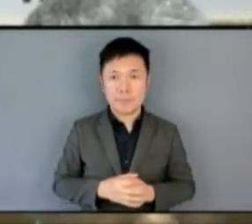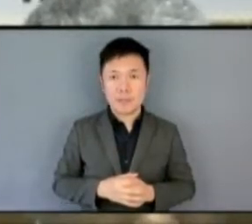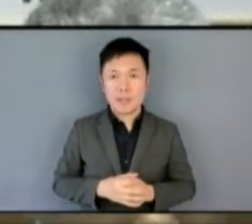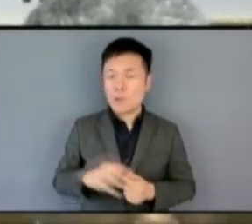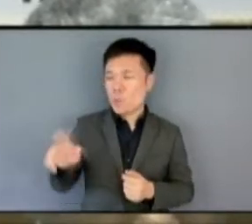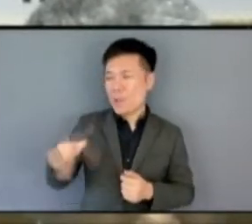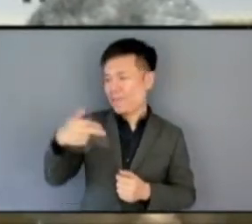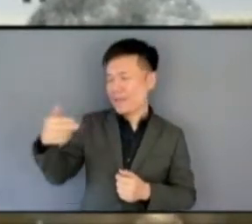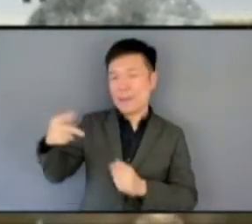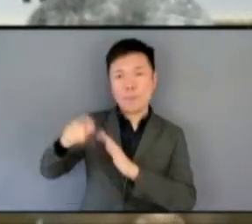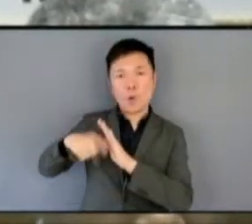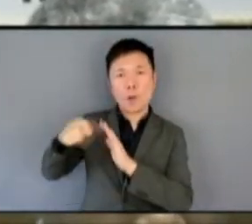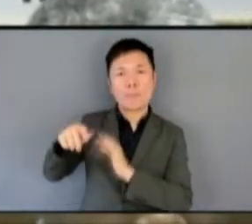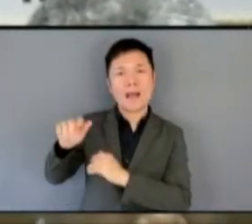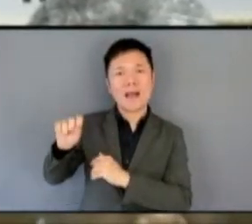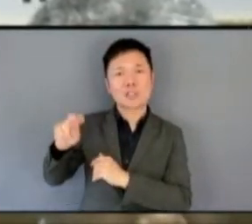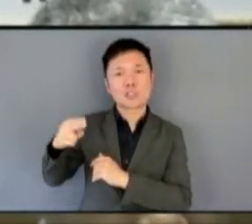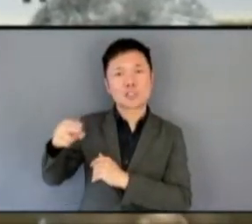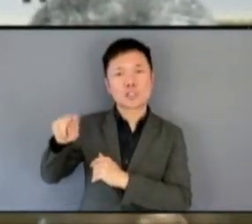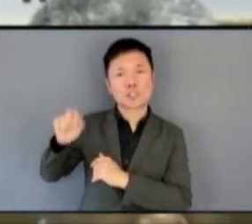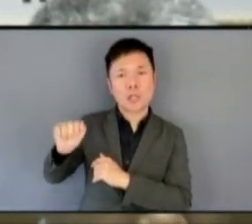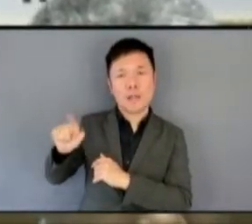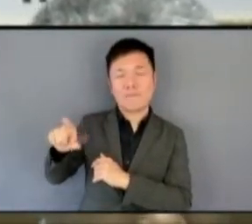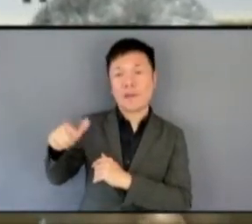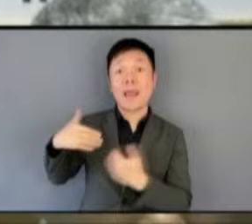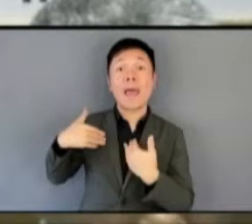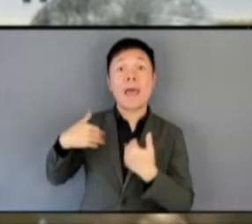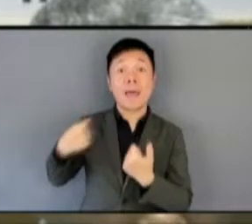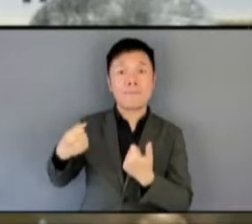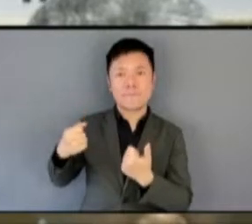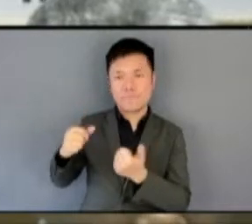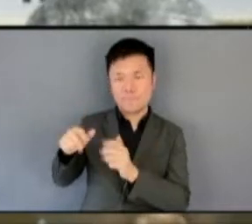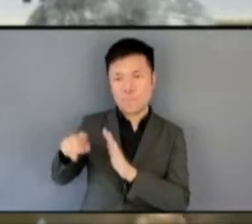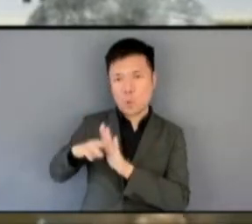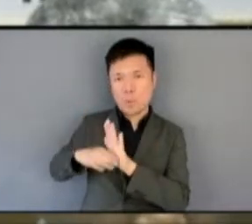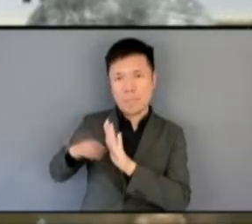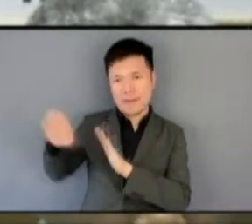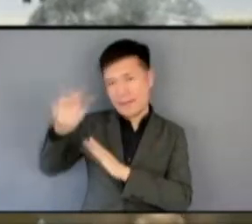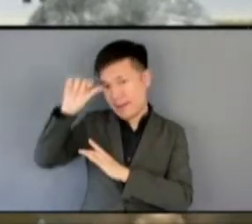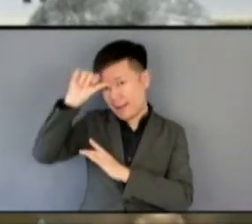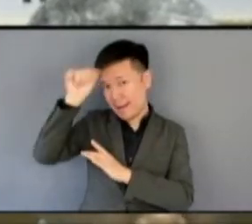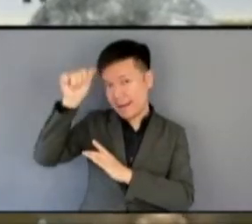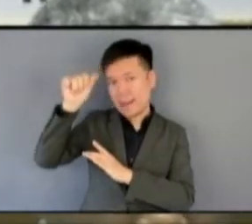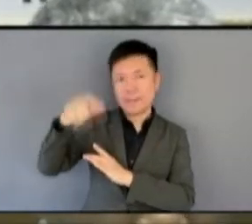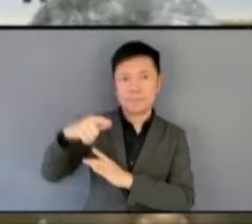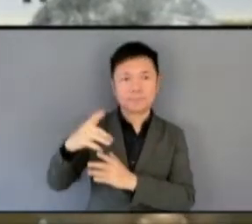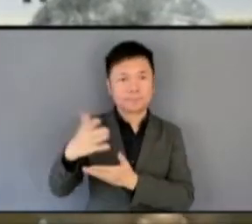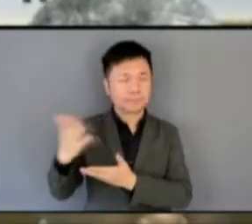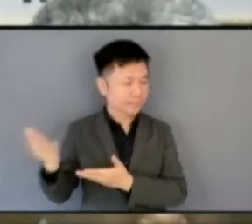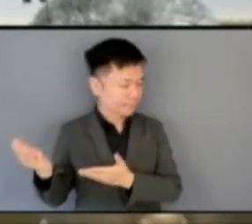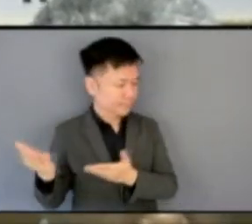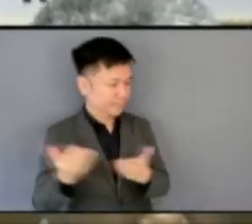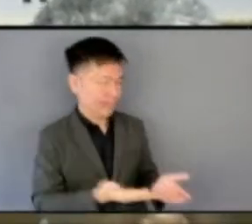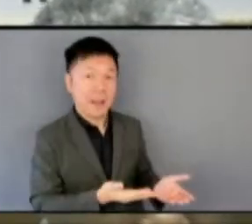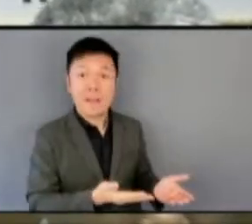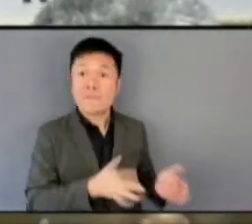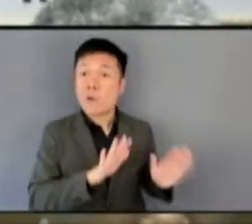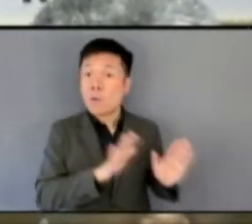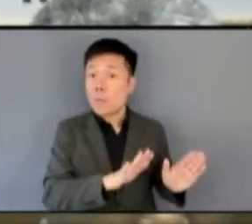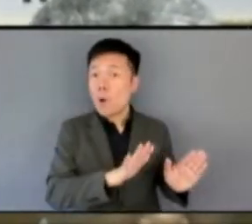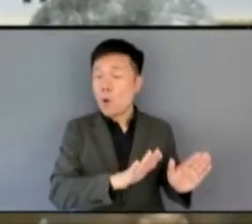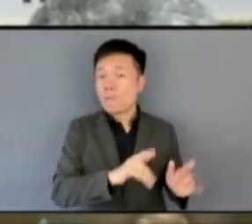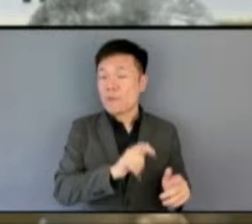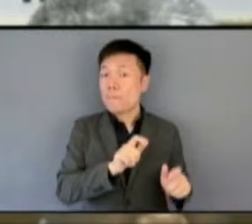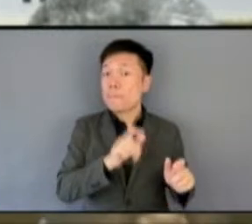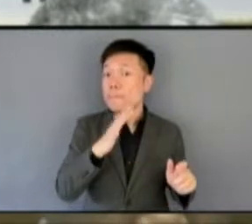Accredited Social Health Activist Program, that has enabled sustained support for accepted